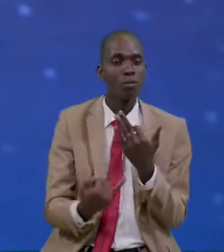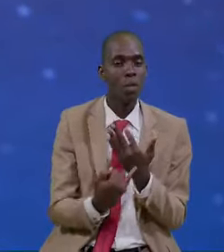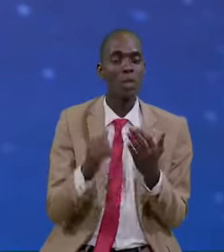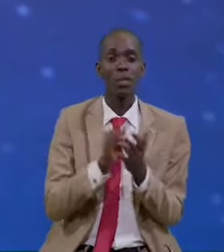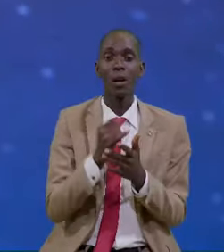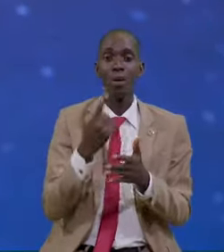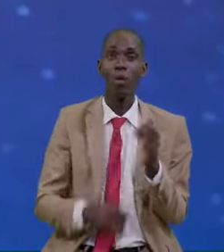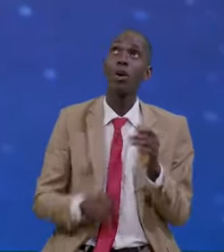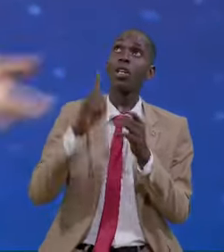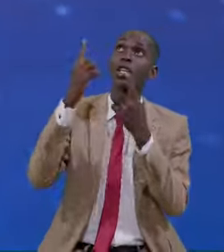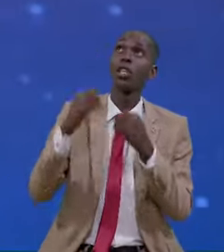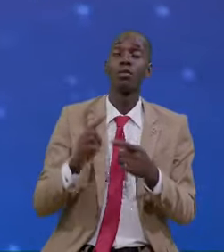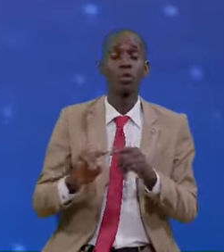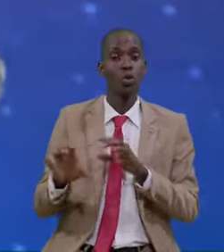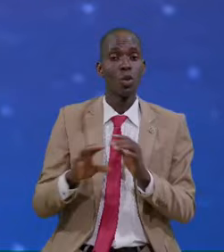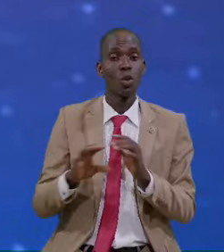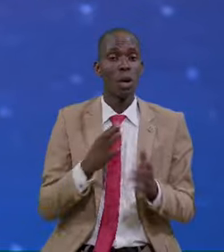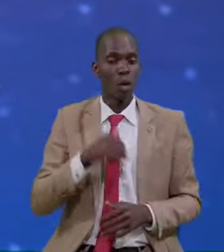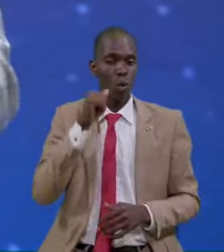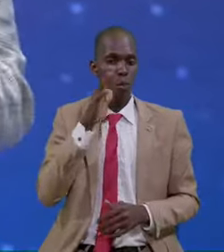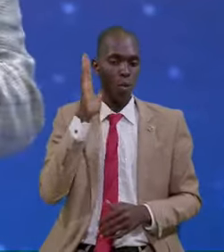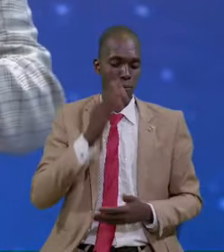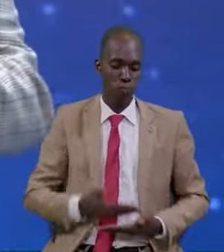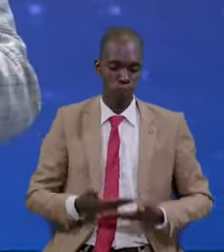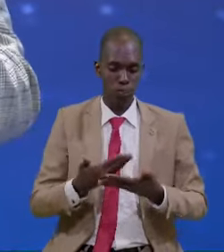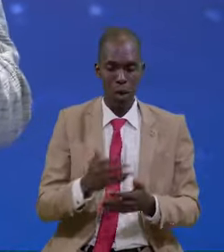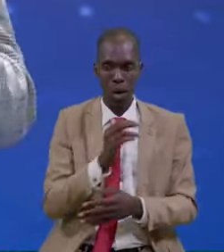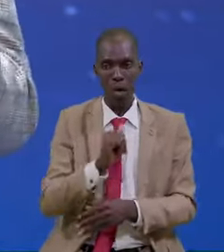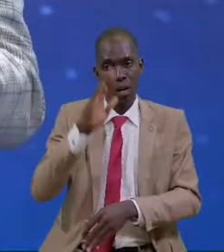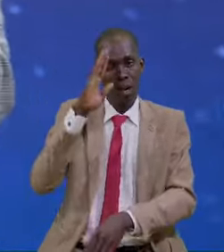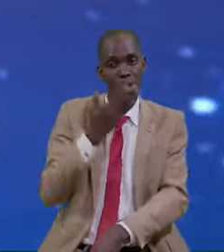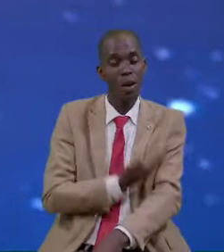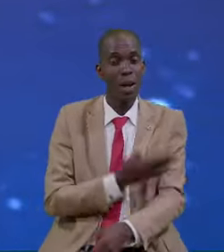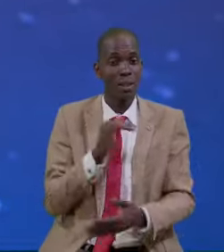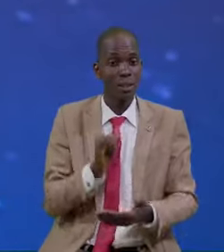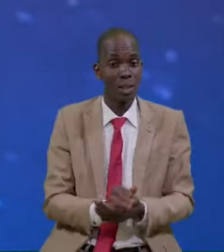she shall bring forth a son, and thou shalt